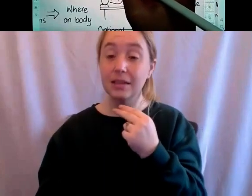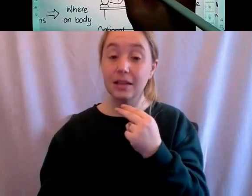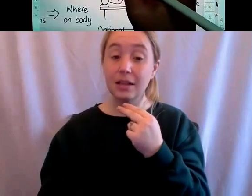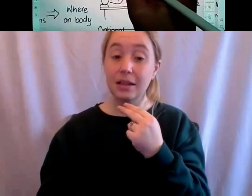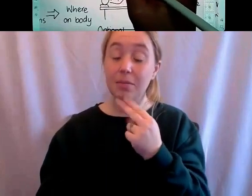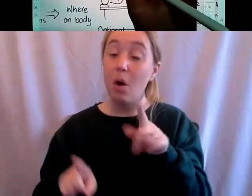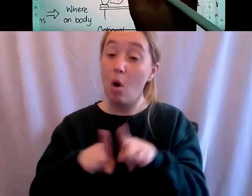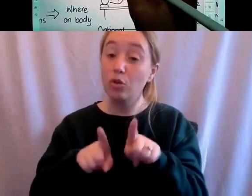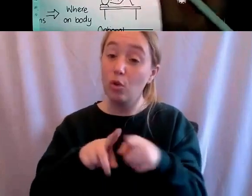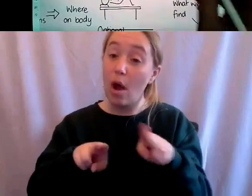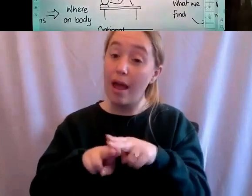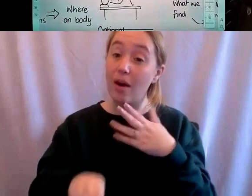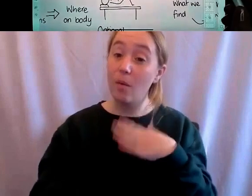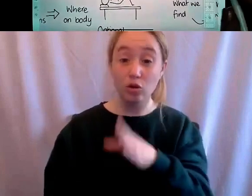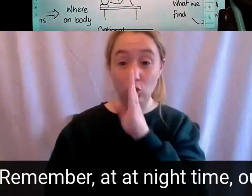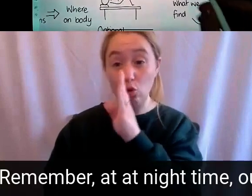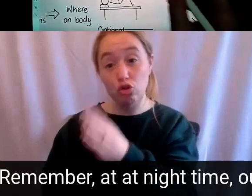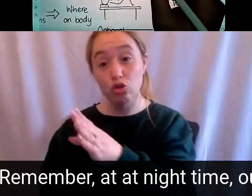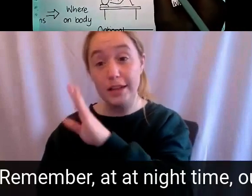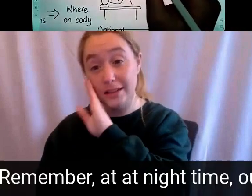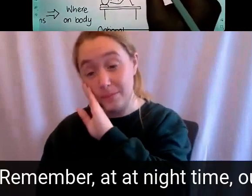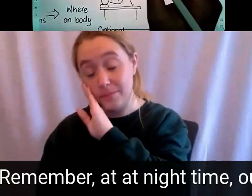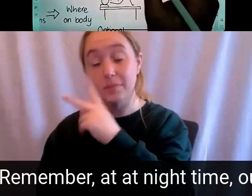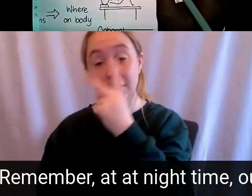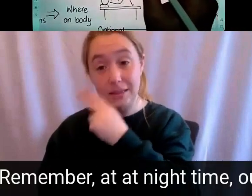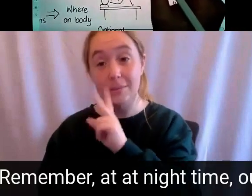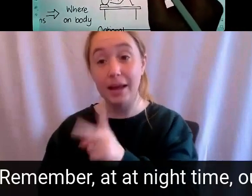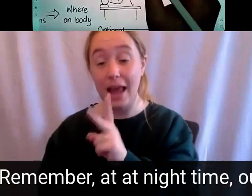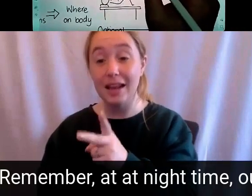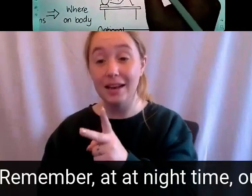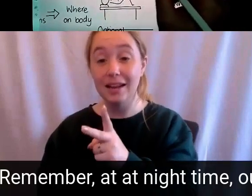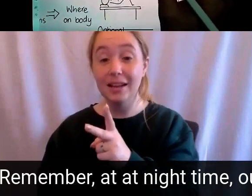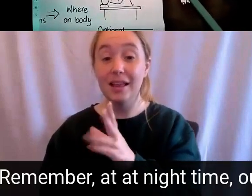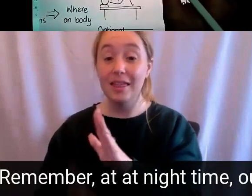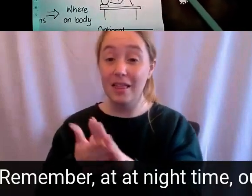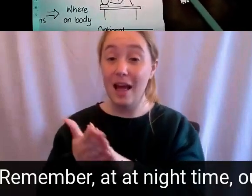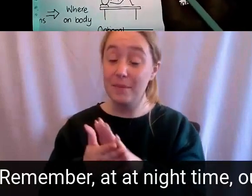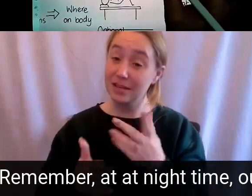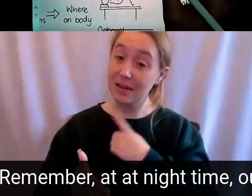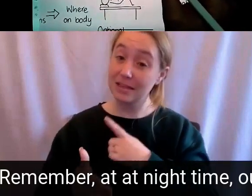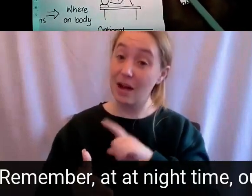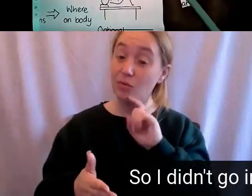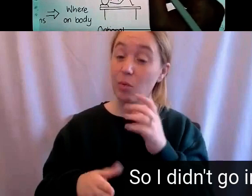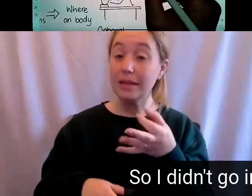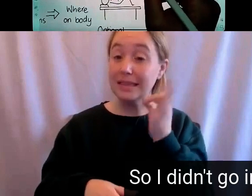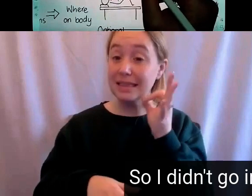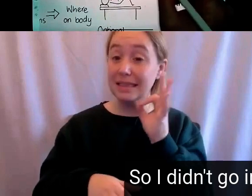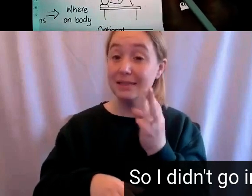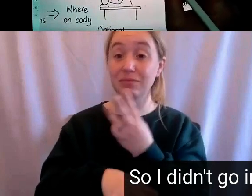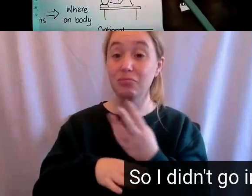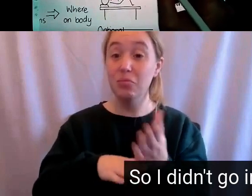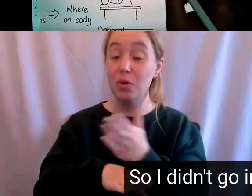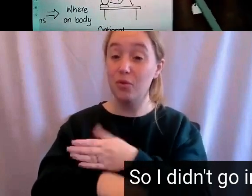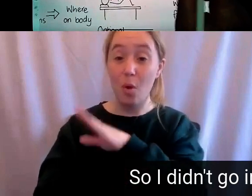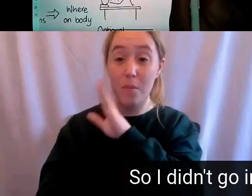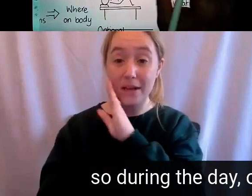So your 3 o'clock, your 3 a.m. peak, remember at night time, our production of urine slows down. So I didn't